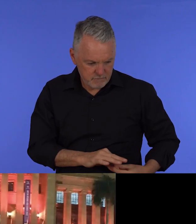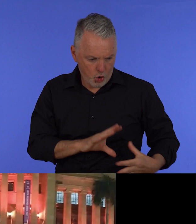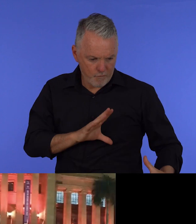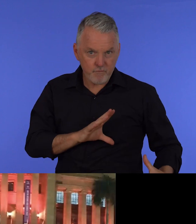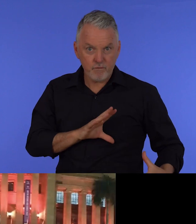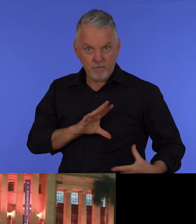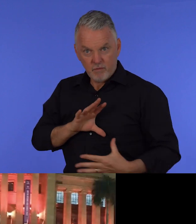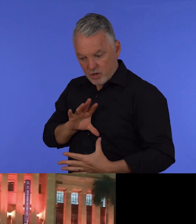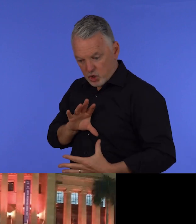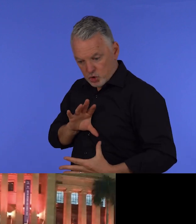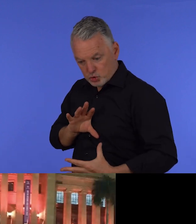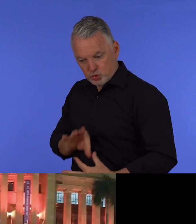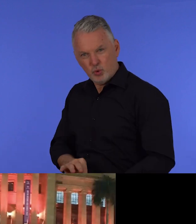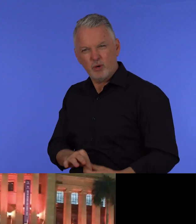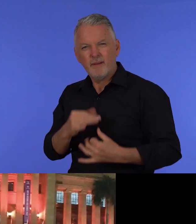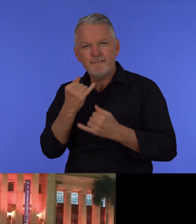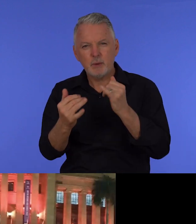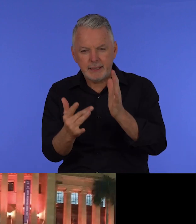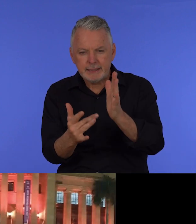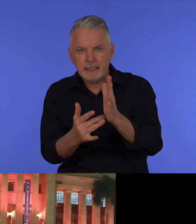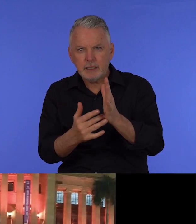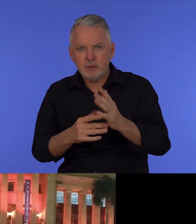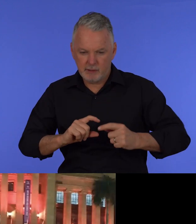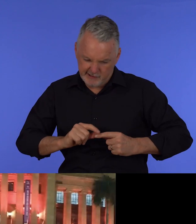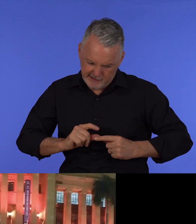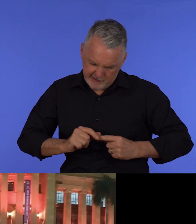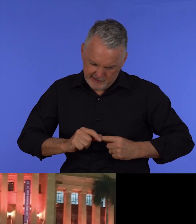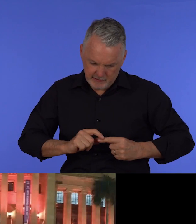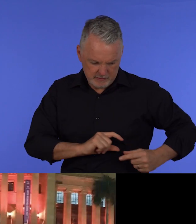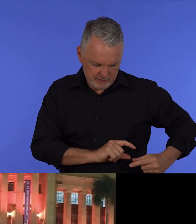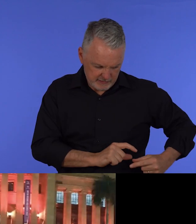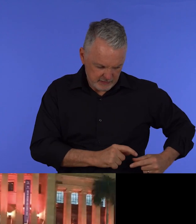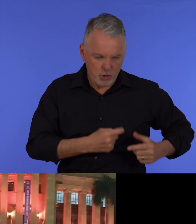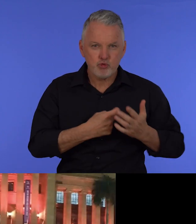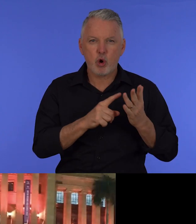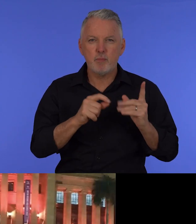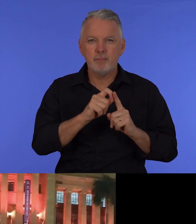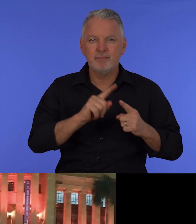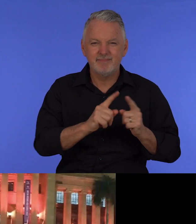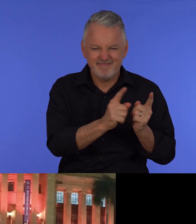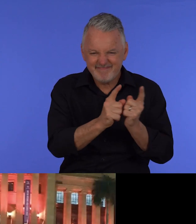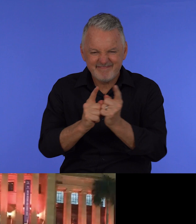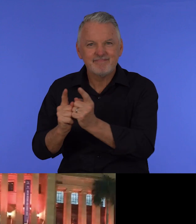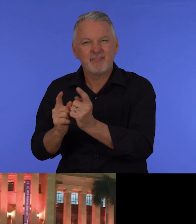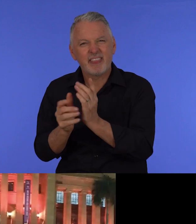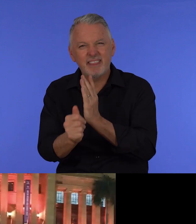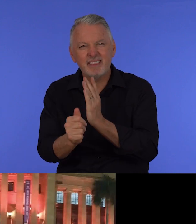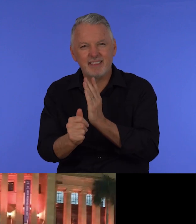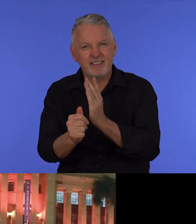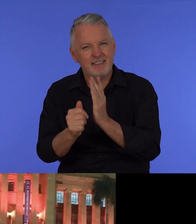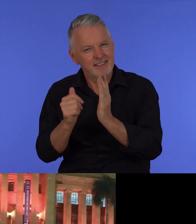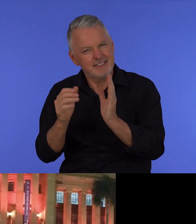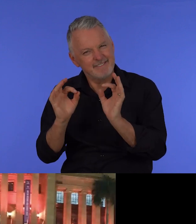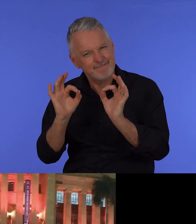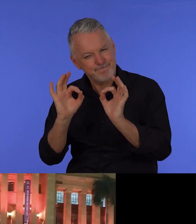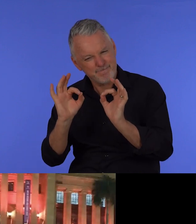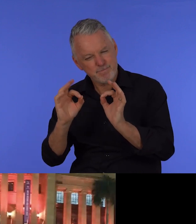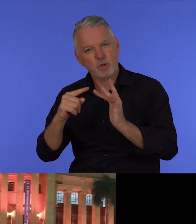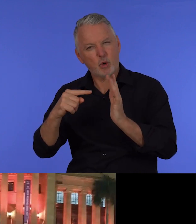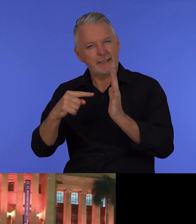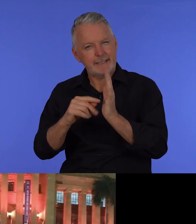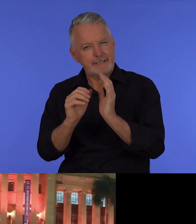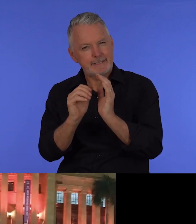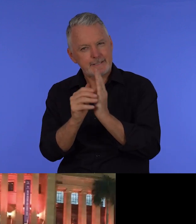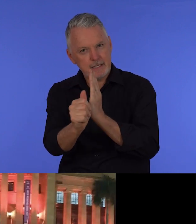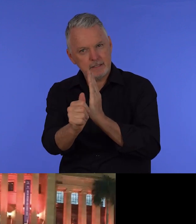between the sets of climbs, it's quite technical the way you've got to change over all the ropes and